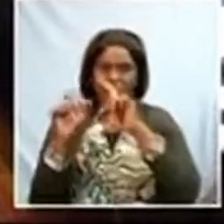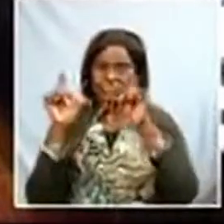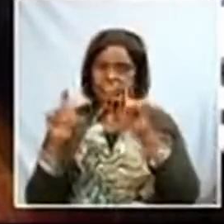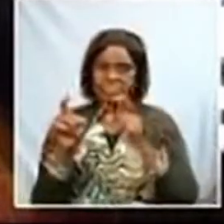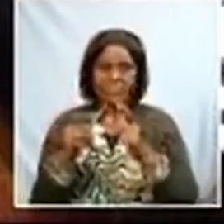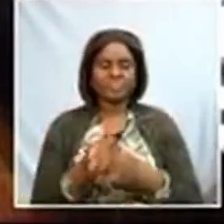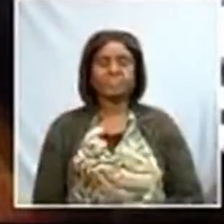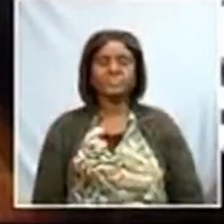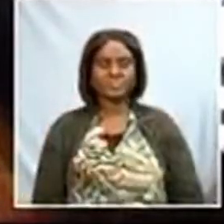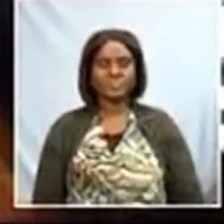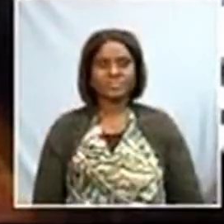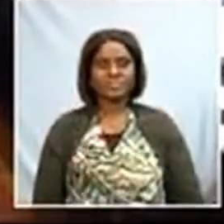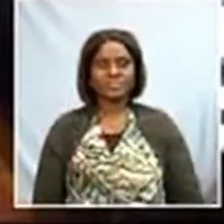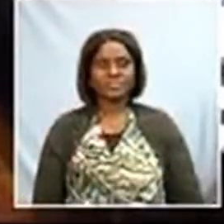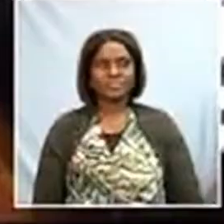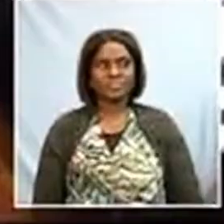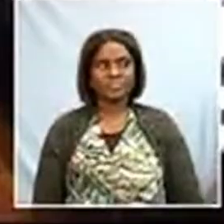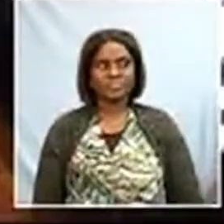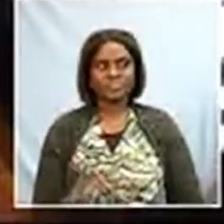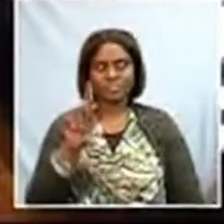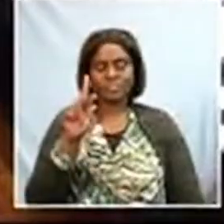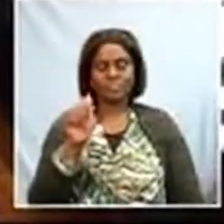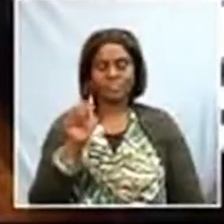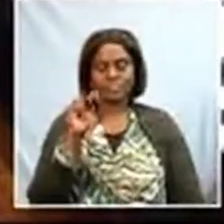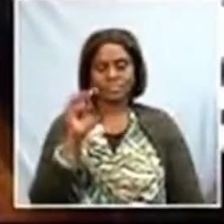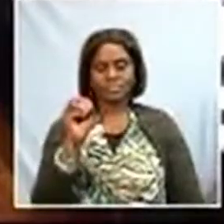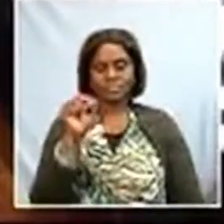All right, Honorable Kamondo.